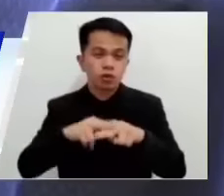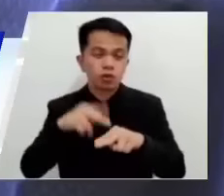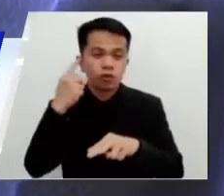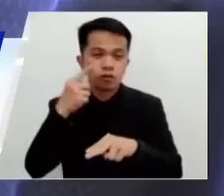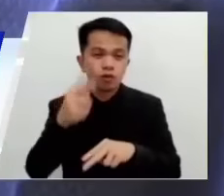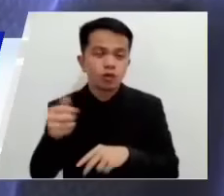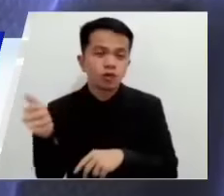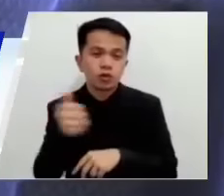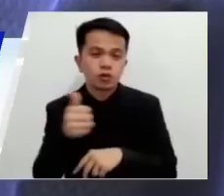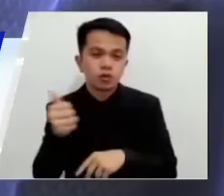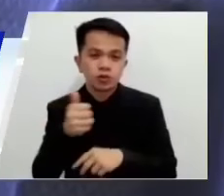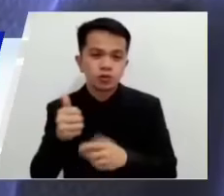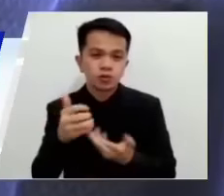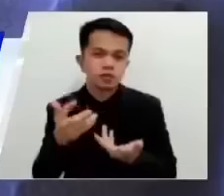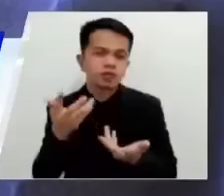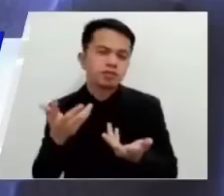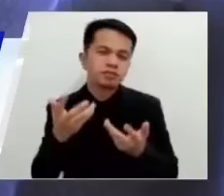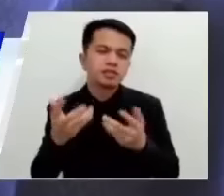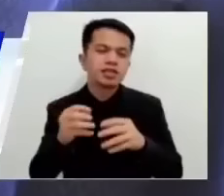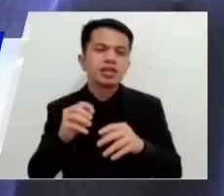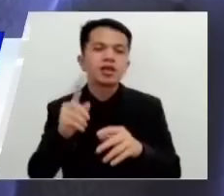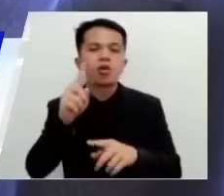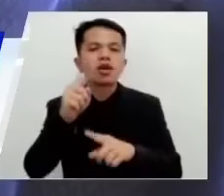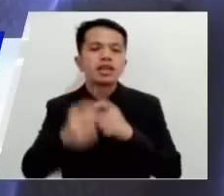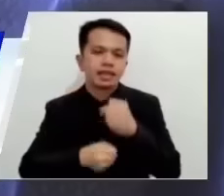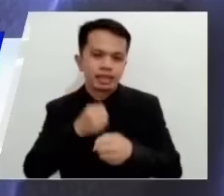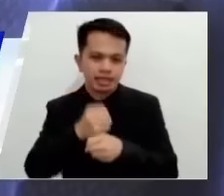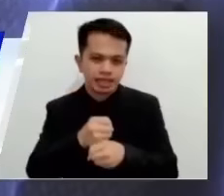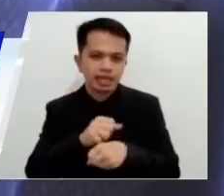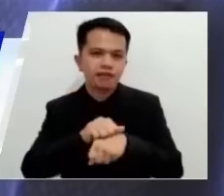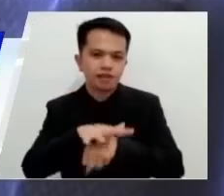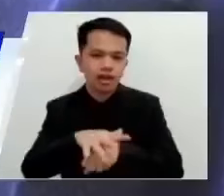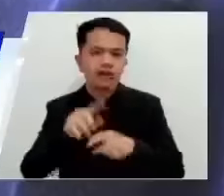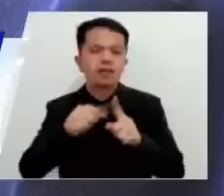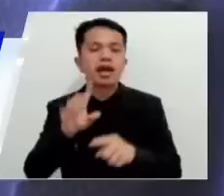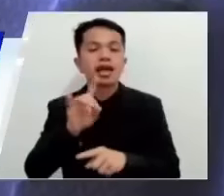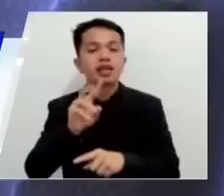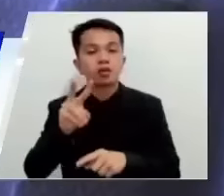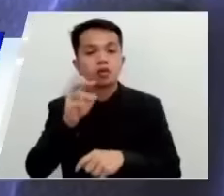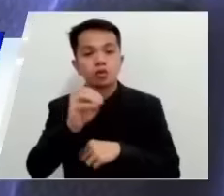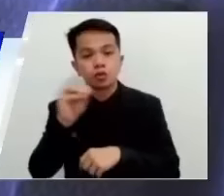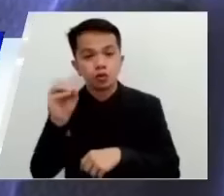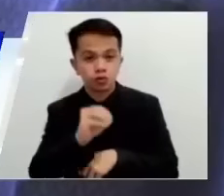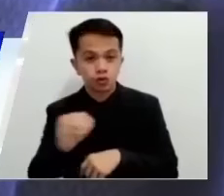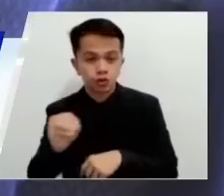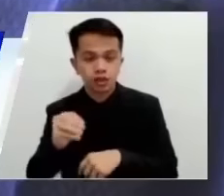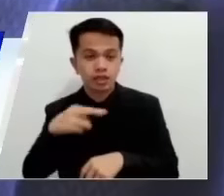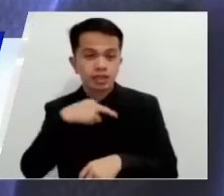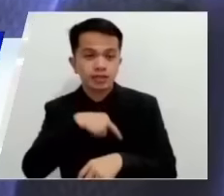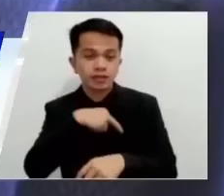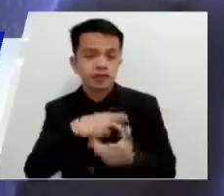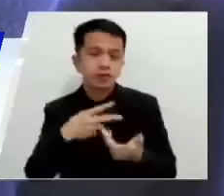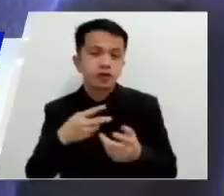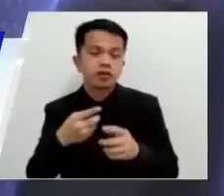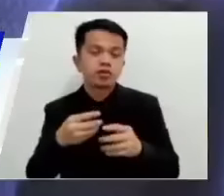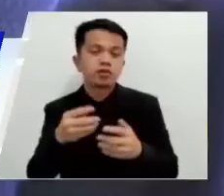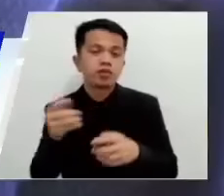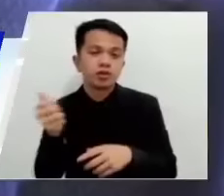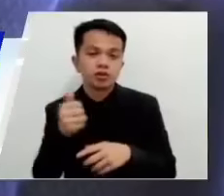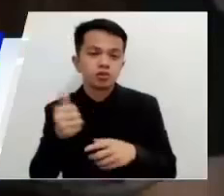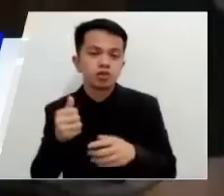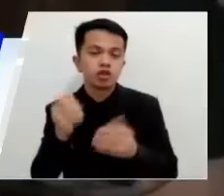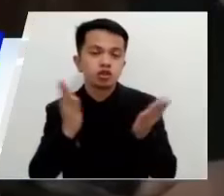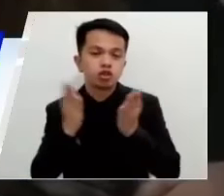only take effect after 1 year. 82% of the revenues other than passenger service charge will go to the